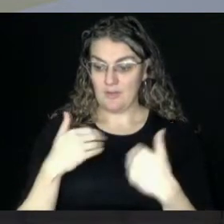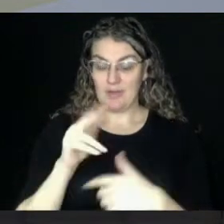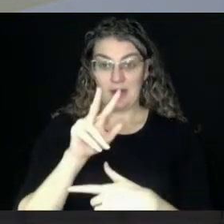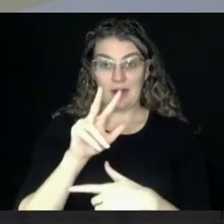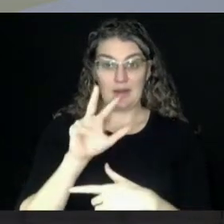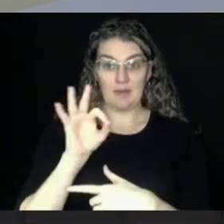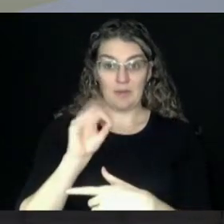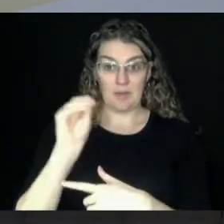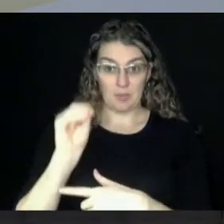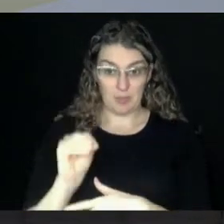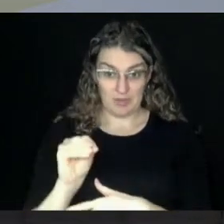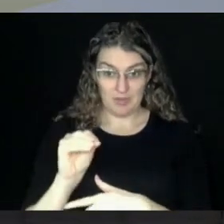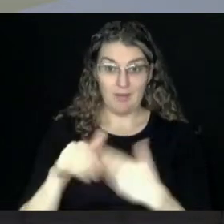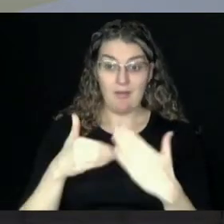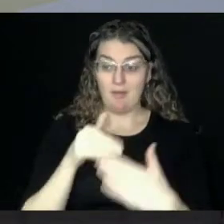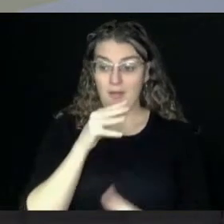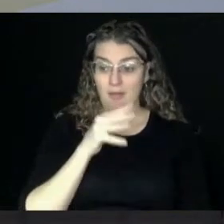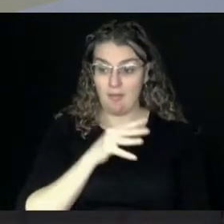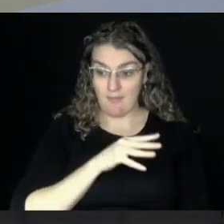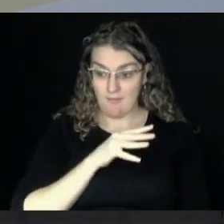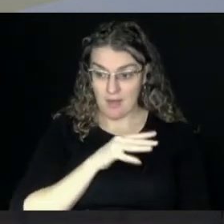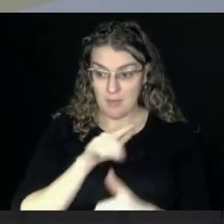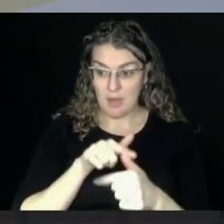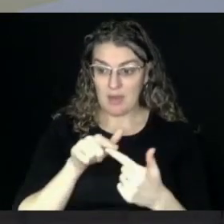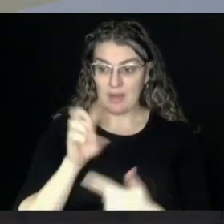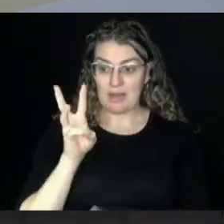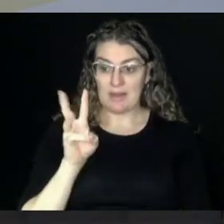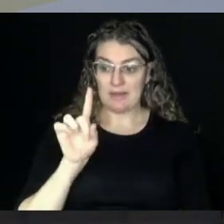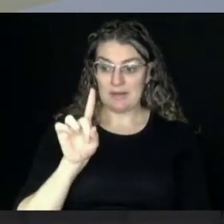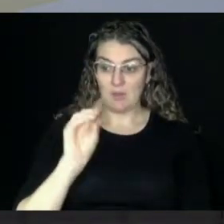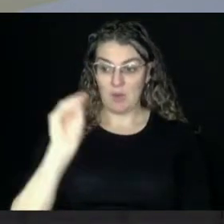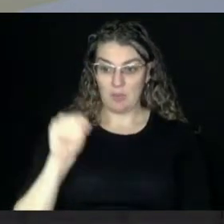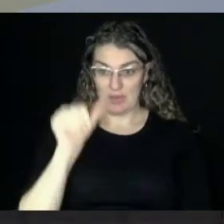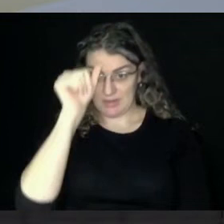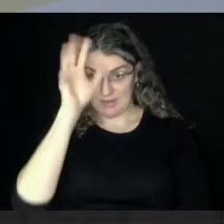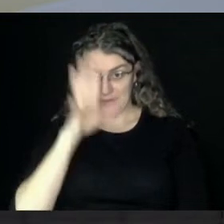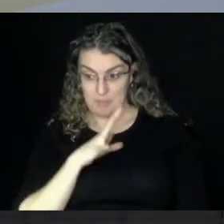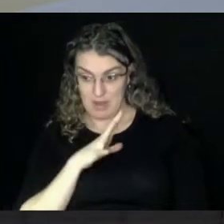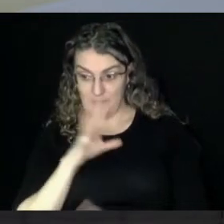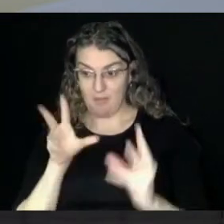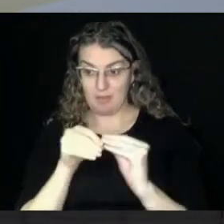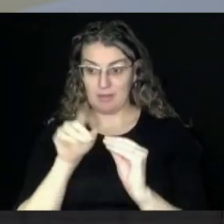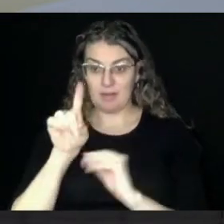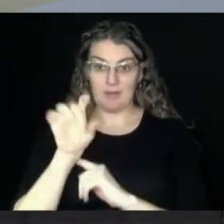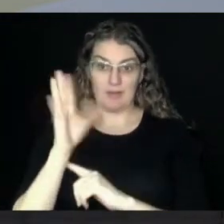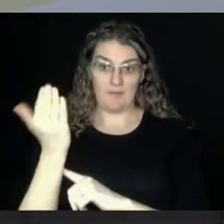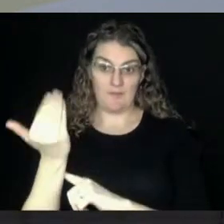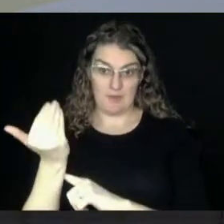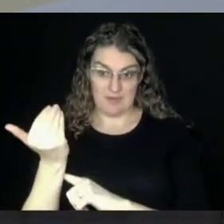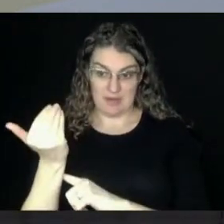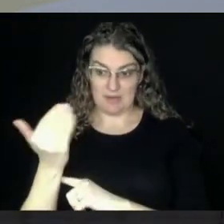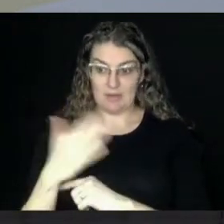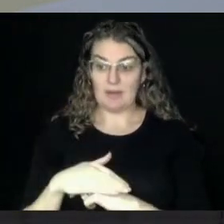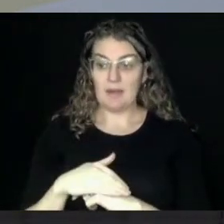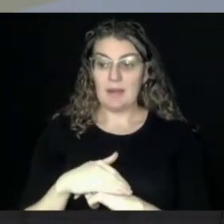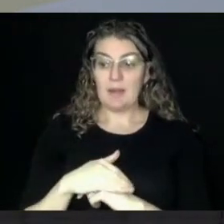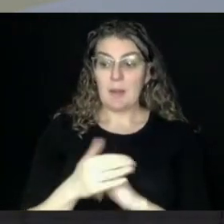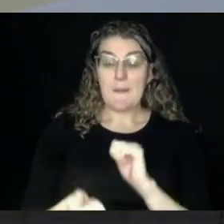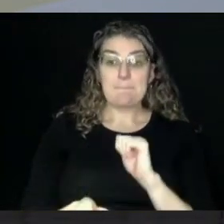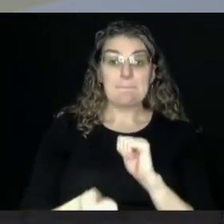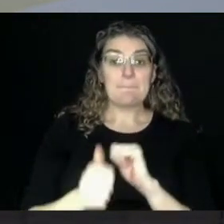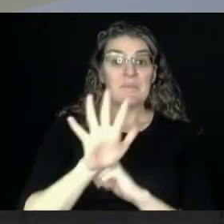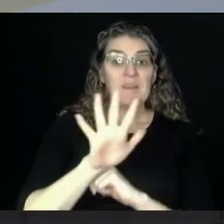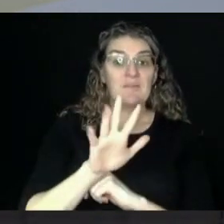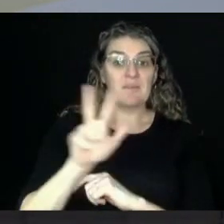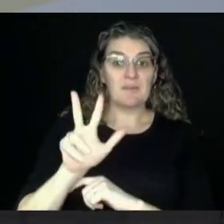of our cases have been female and 61% male. 53% of our cases have been in the 20 to